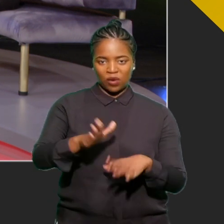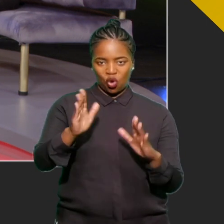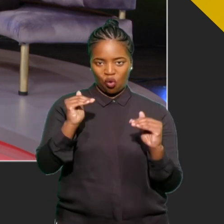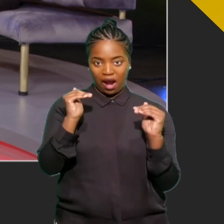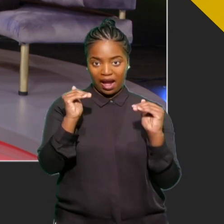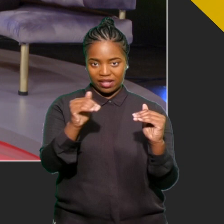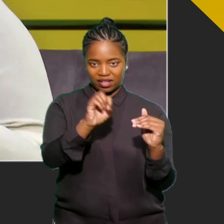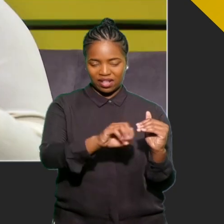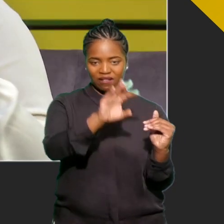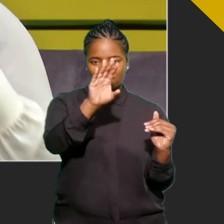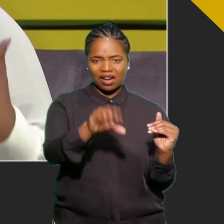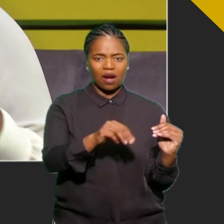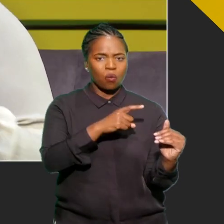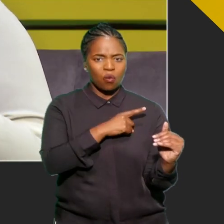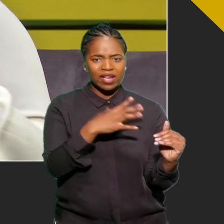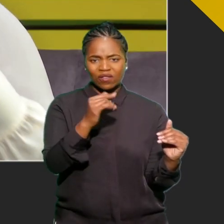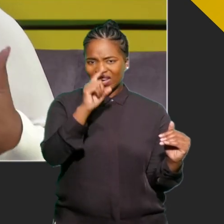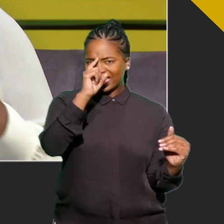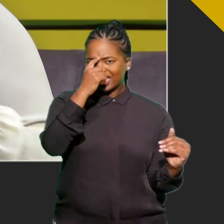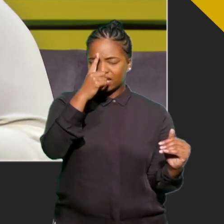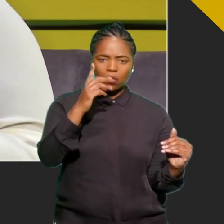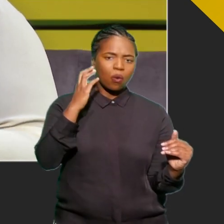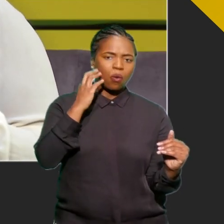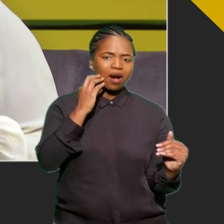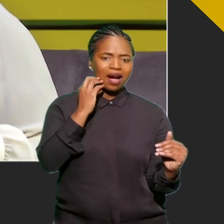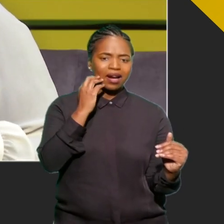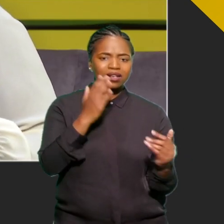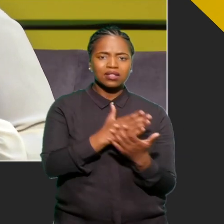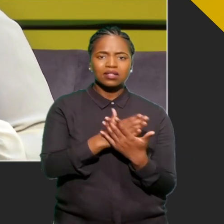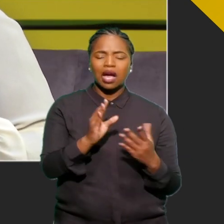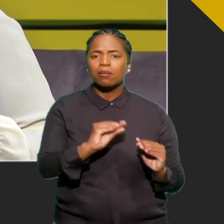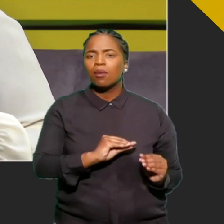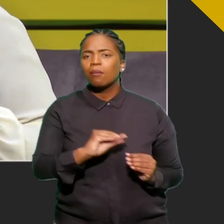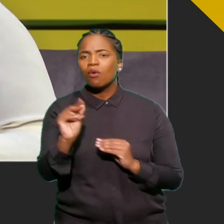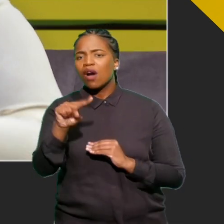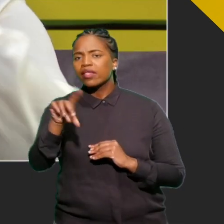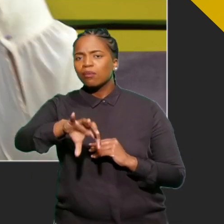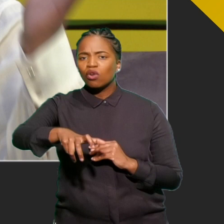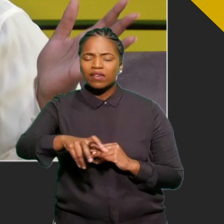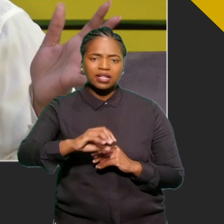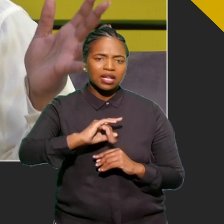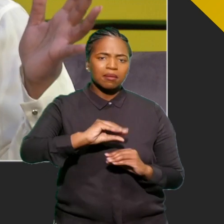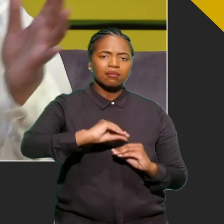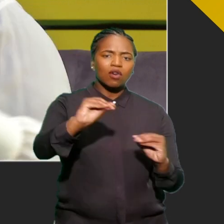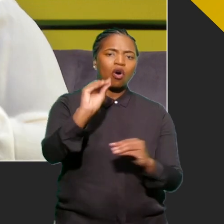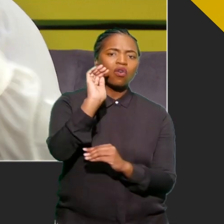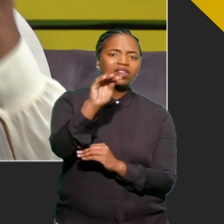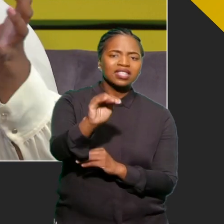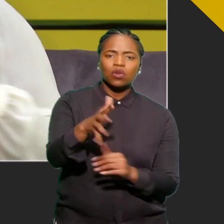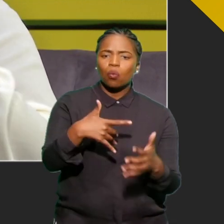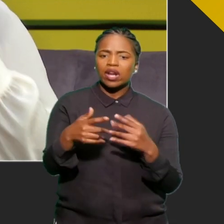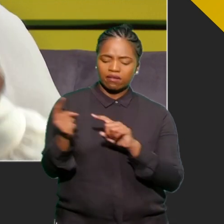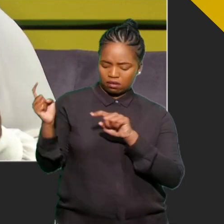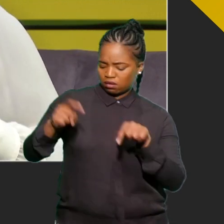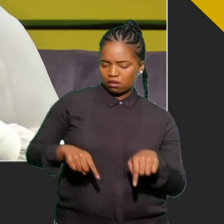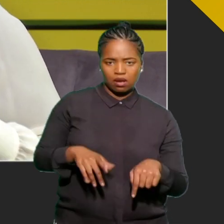in South Africa, because when you are Indian, when you are white, others are shipped to other provinces, others are shipped overseas and come